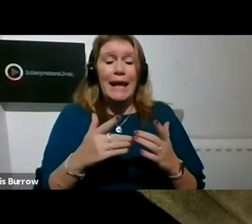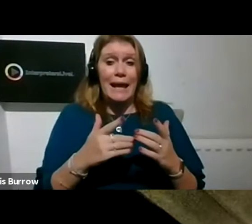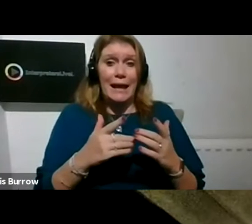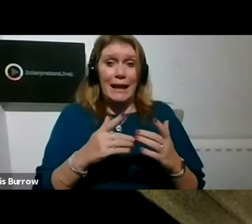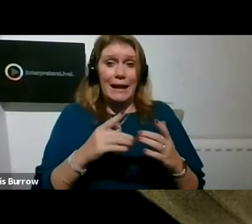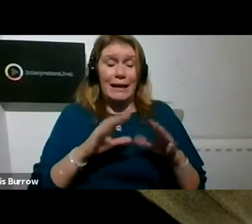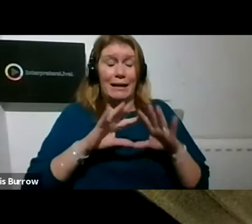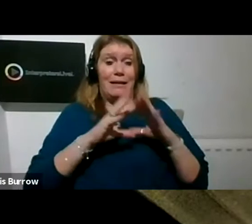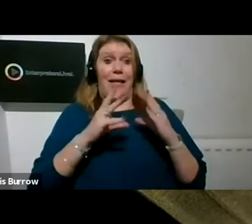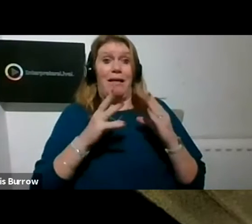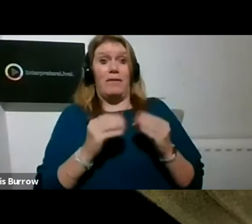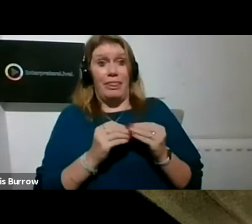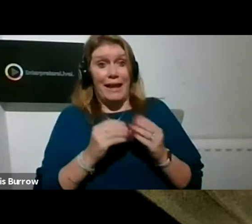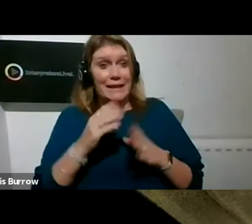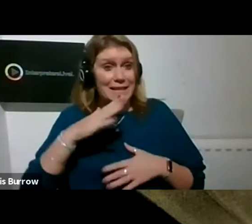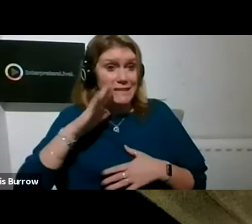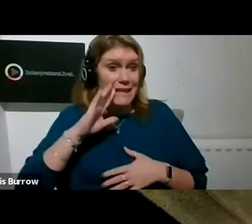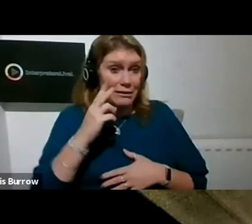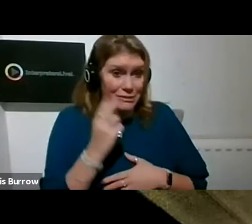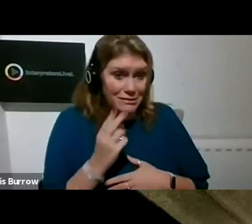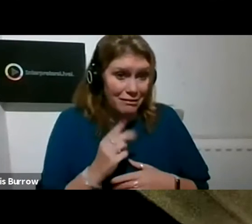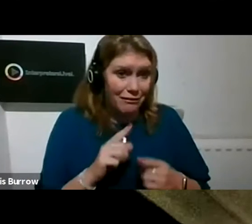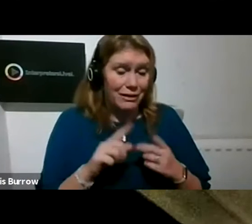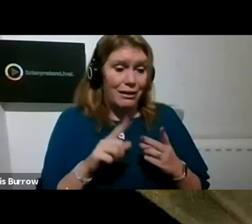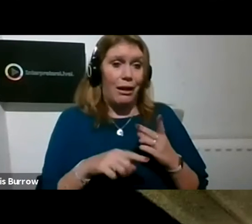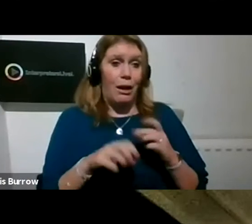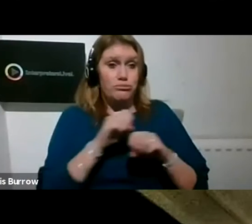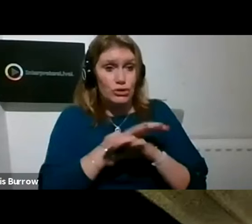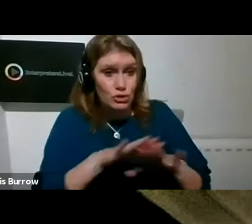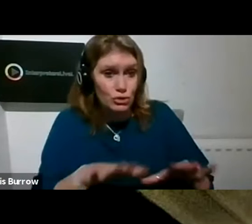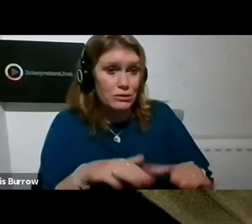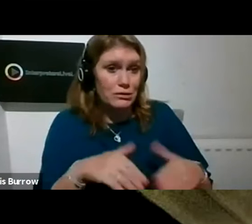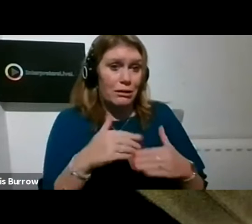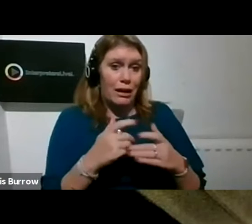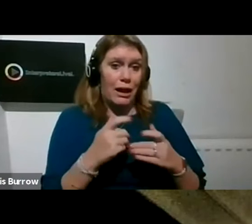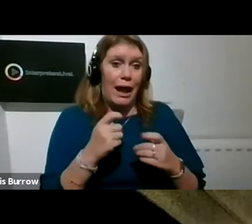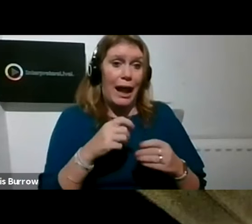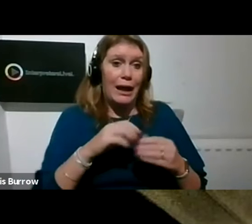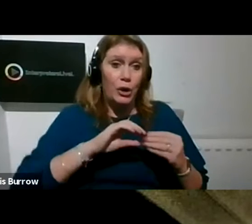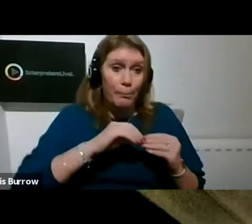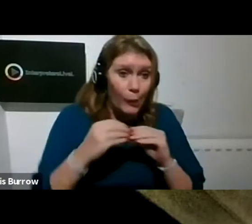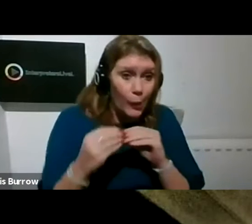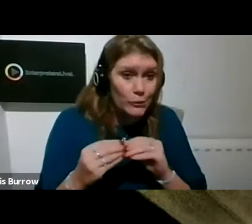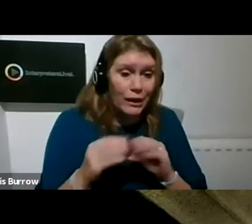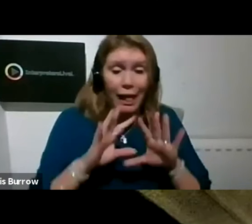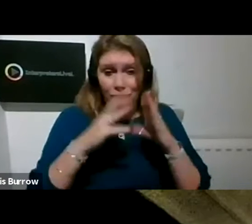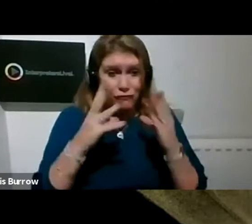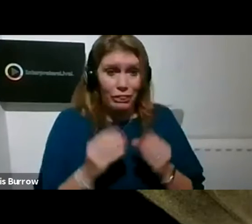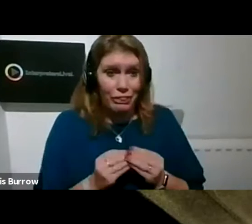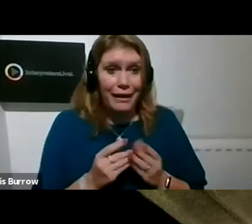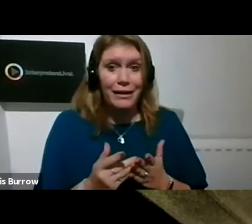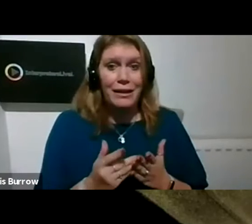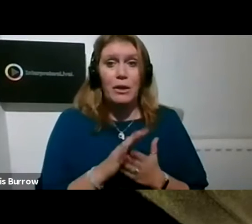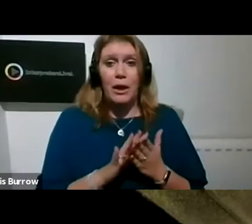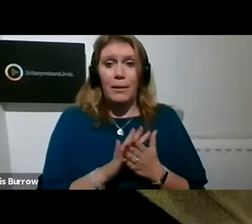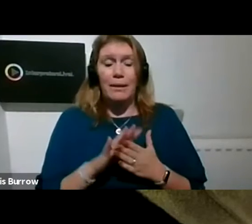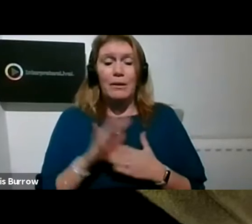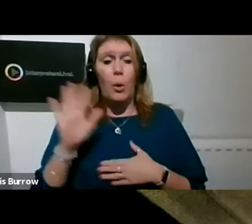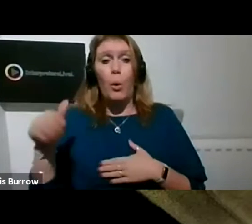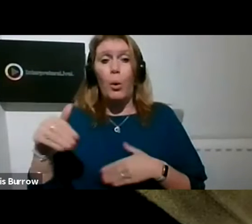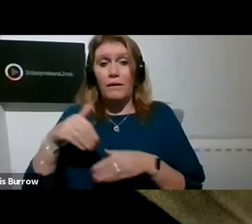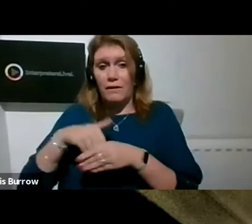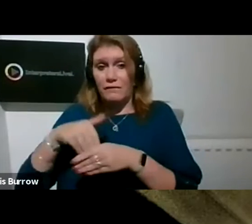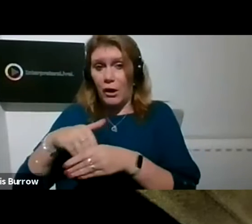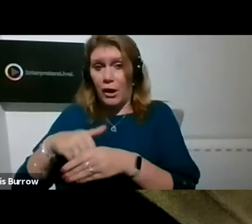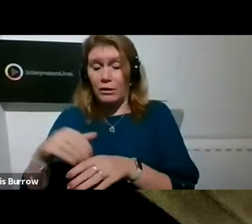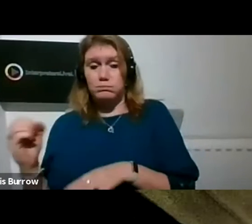designer, because we'd have needed about 5 extra people if that wasn't true. So all of the files from everything went to Amble,